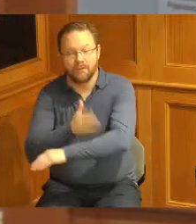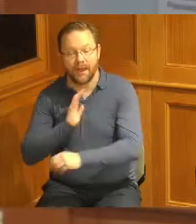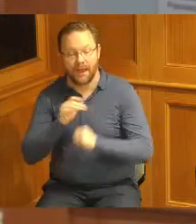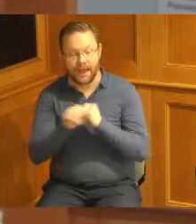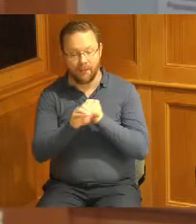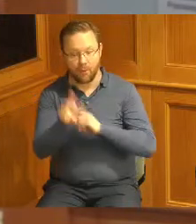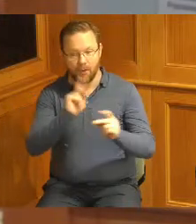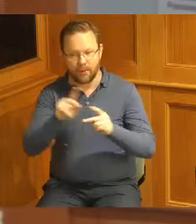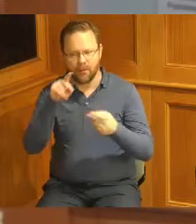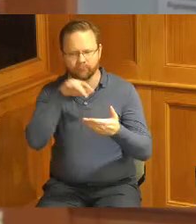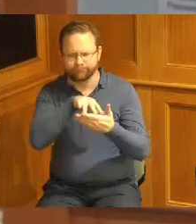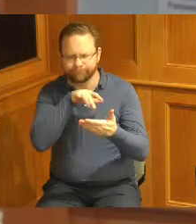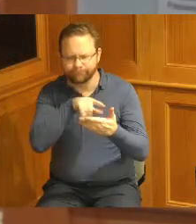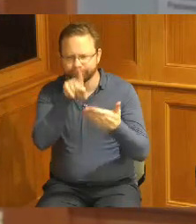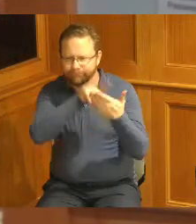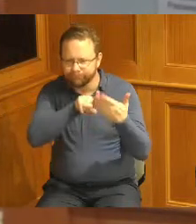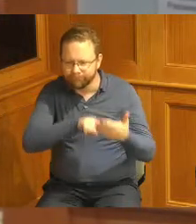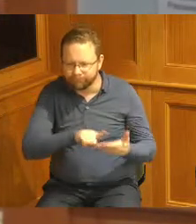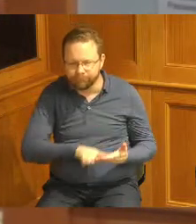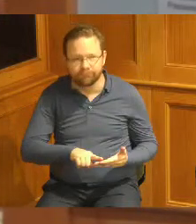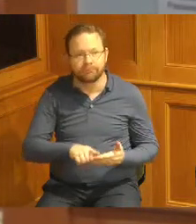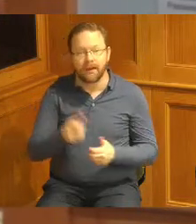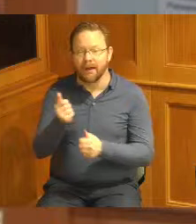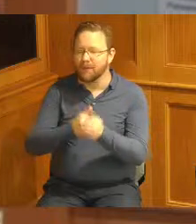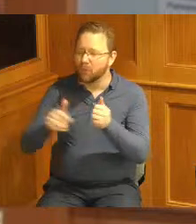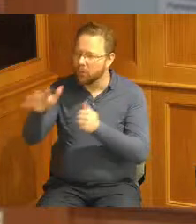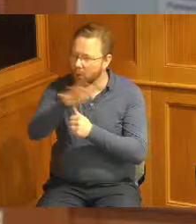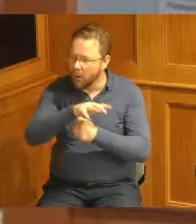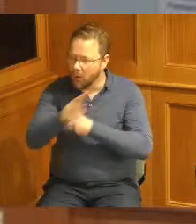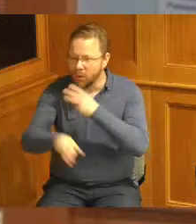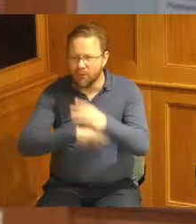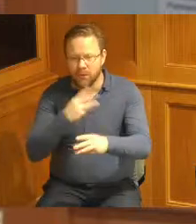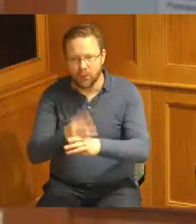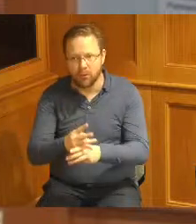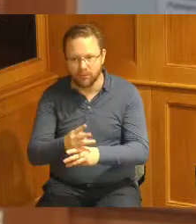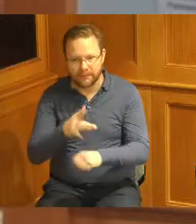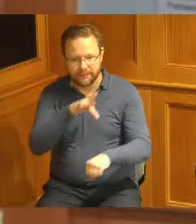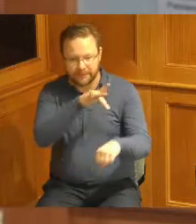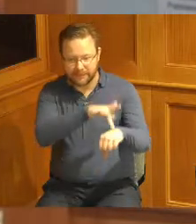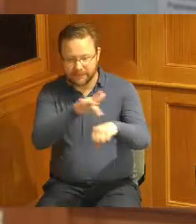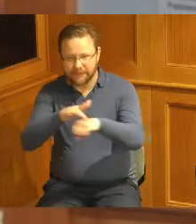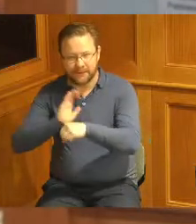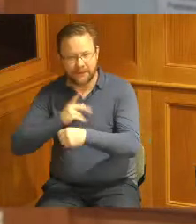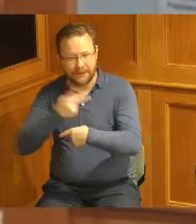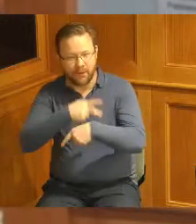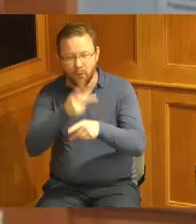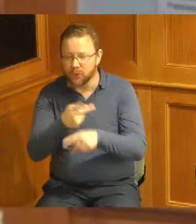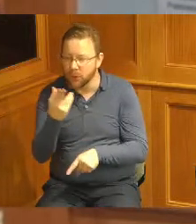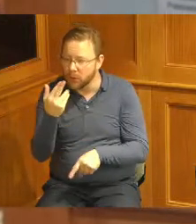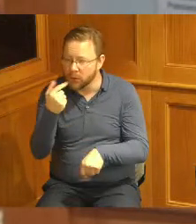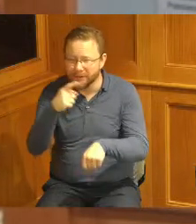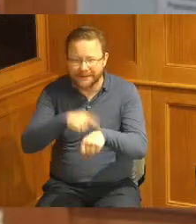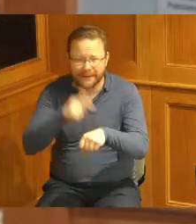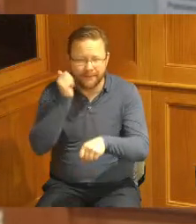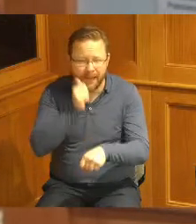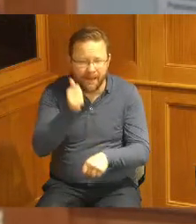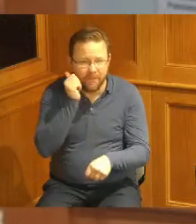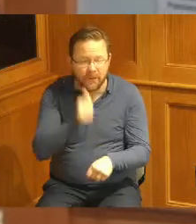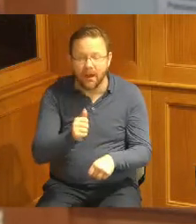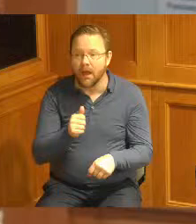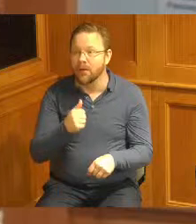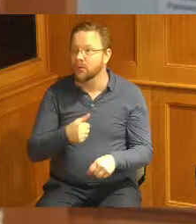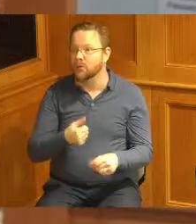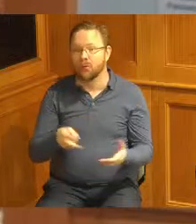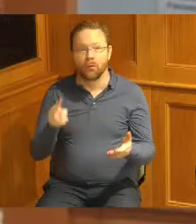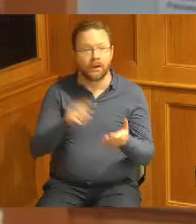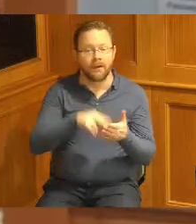we found that everyone in the developed world touches a Givaudan product 13 times a day. So from the time you get up, you